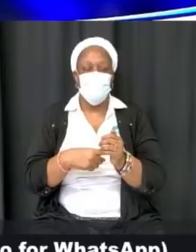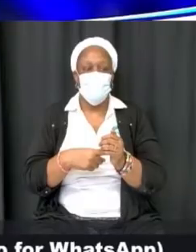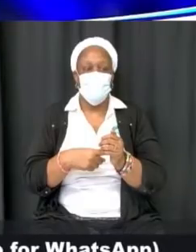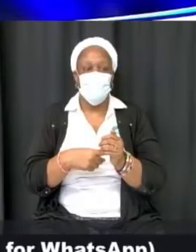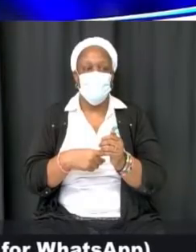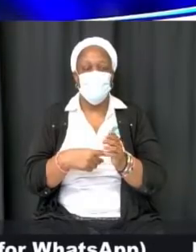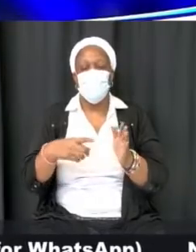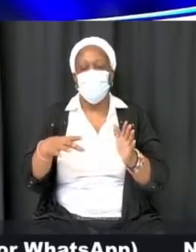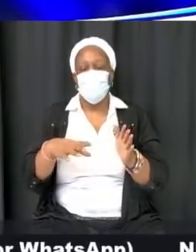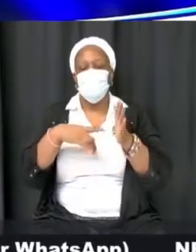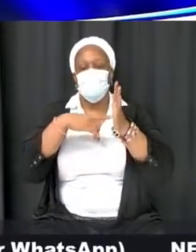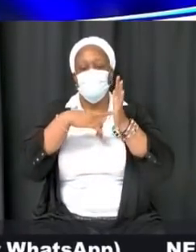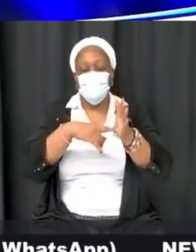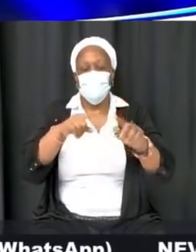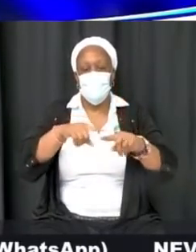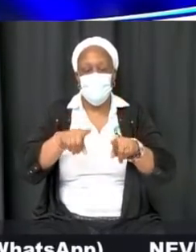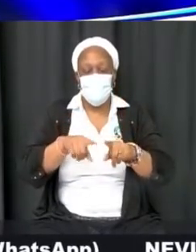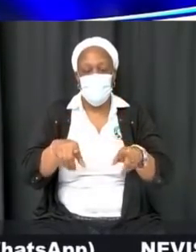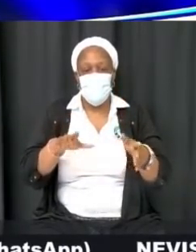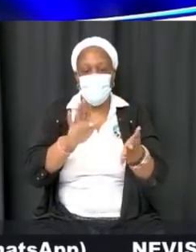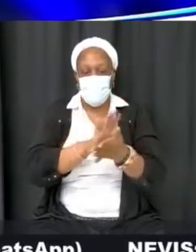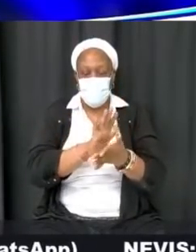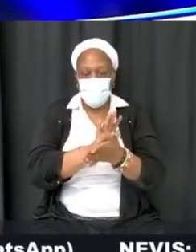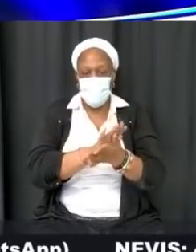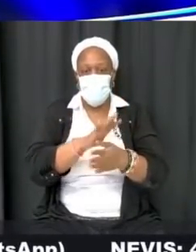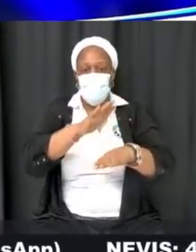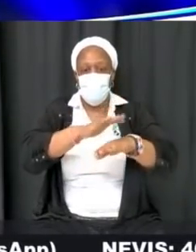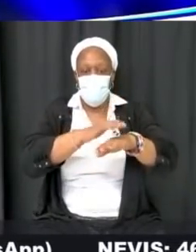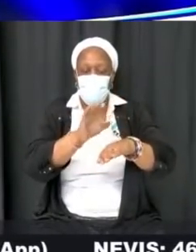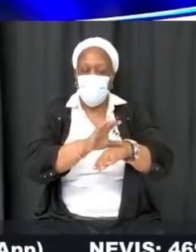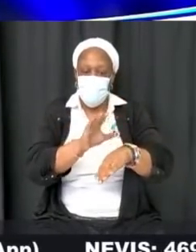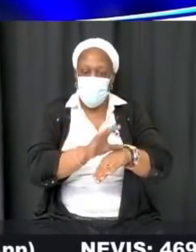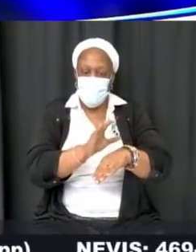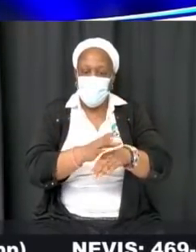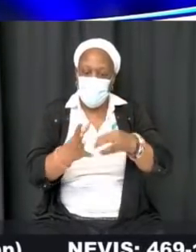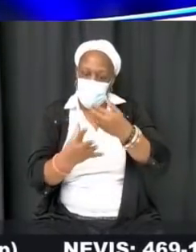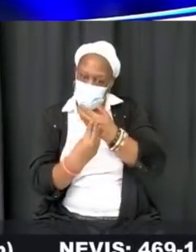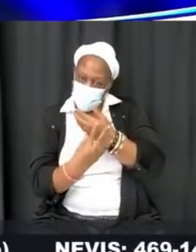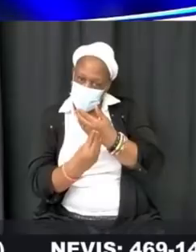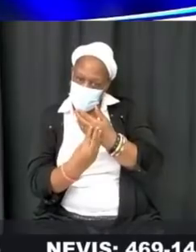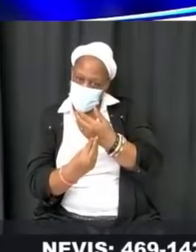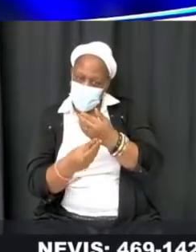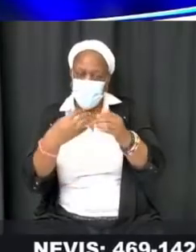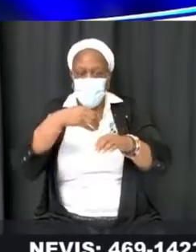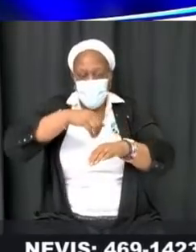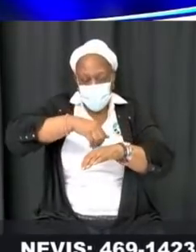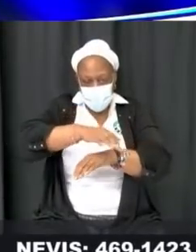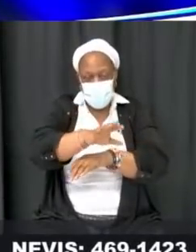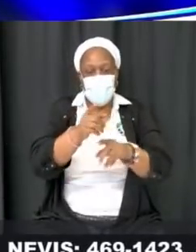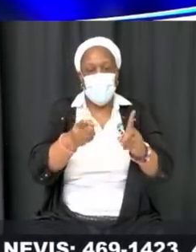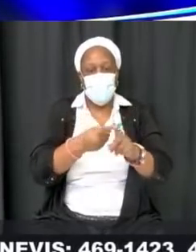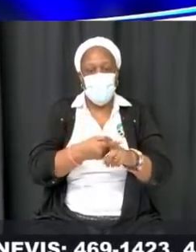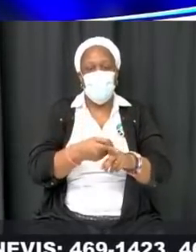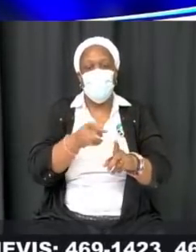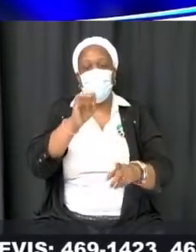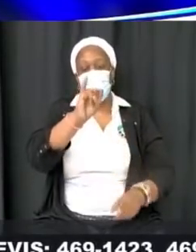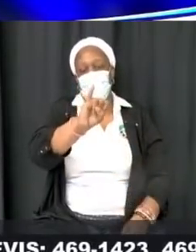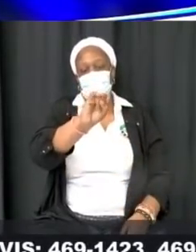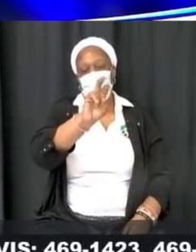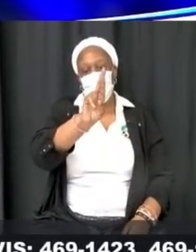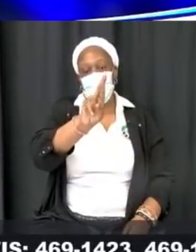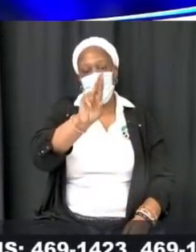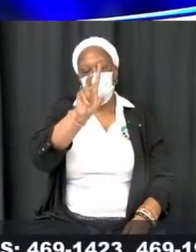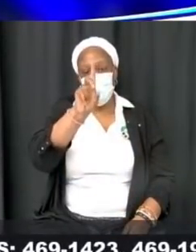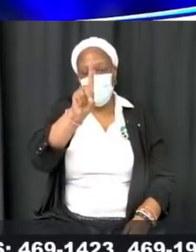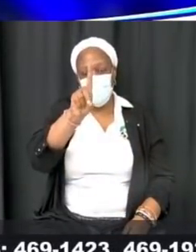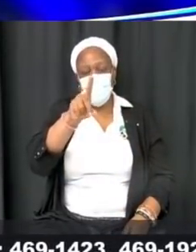field as well. So you would upload your insurance certificate in the insurance certificate field as well as the vehicle inspection field to allow the